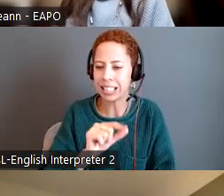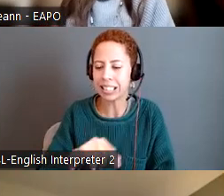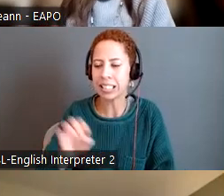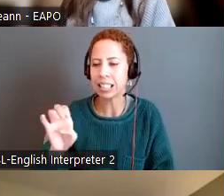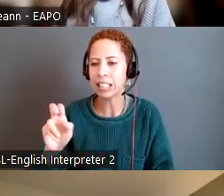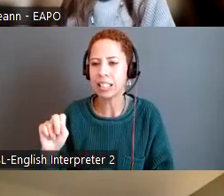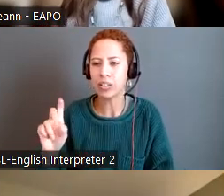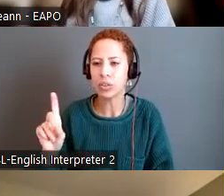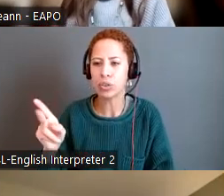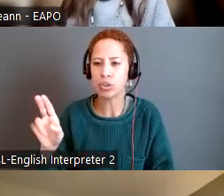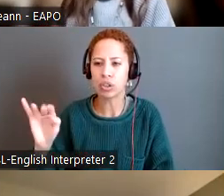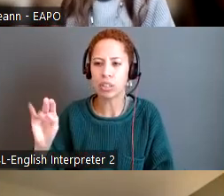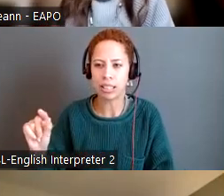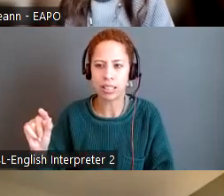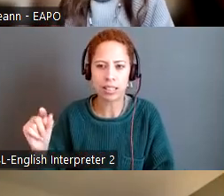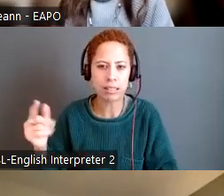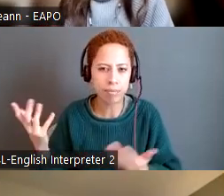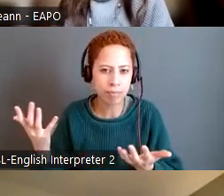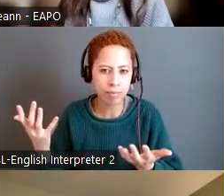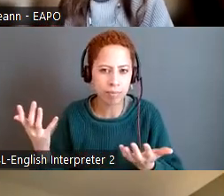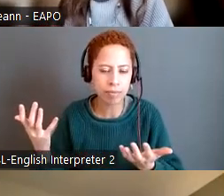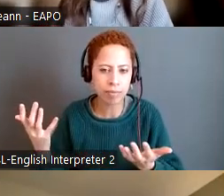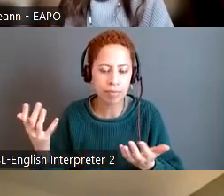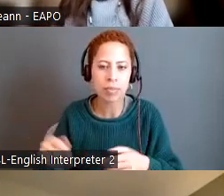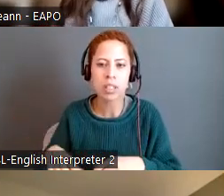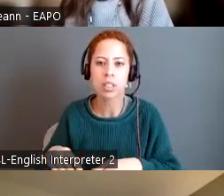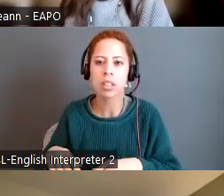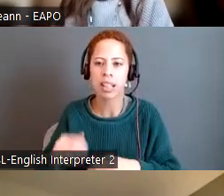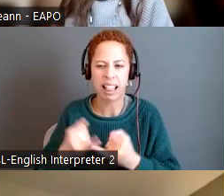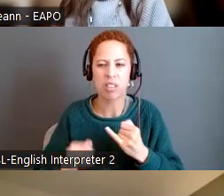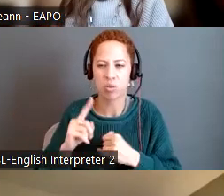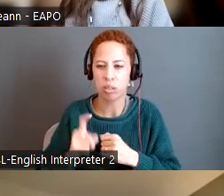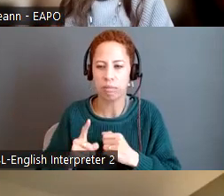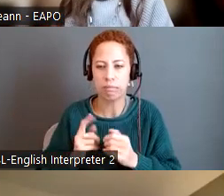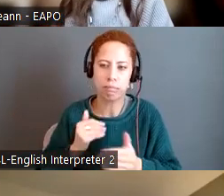I don't believe those are